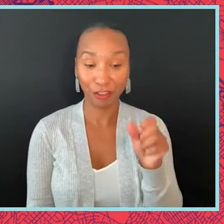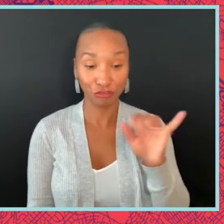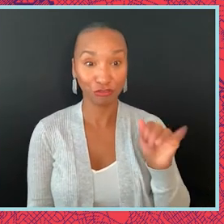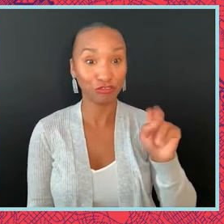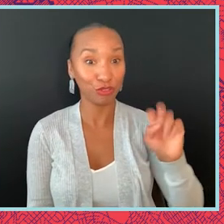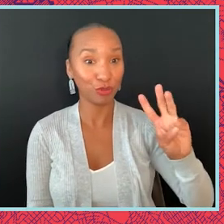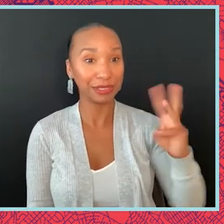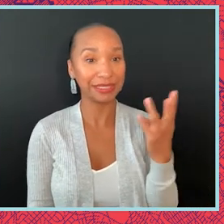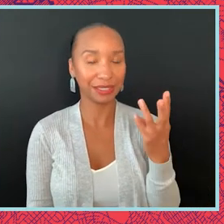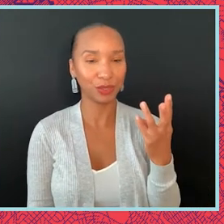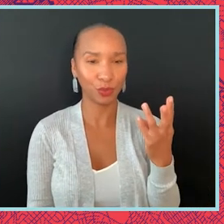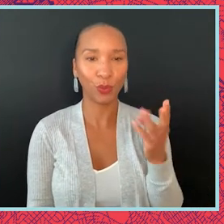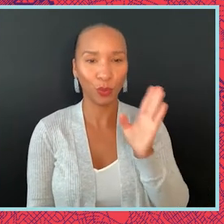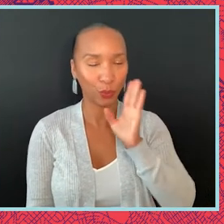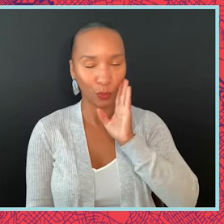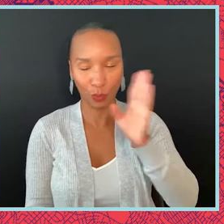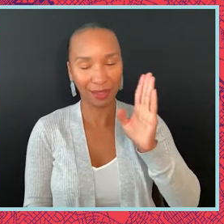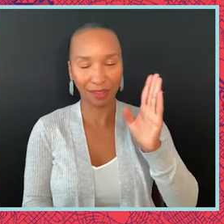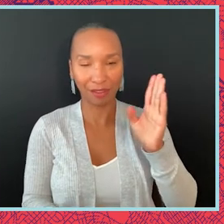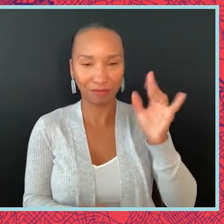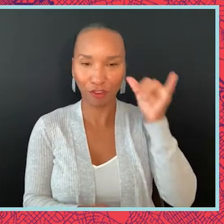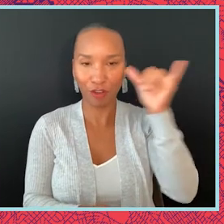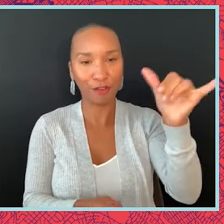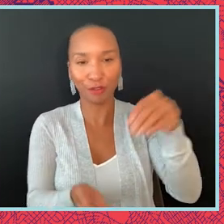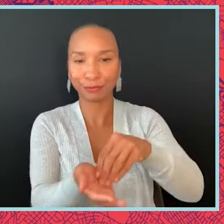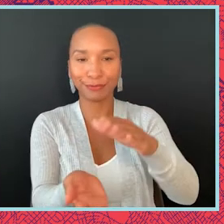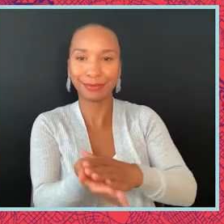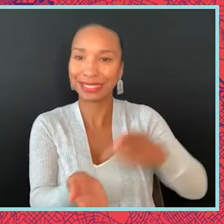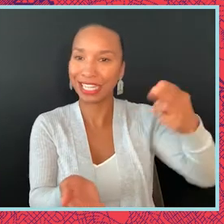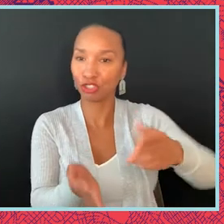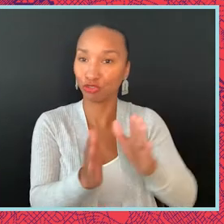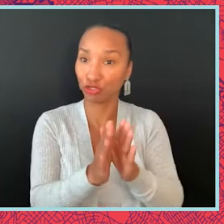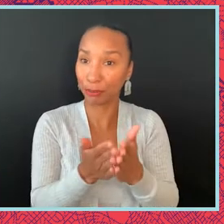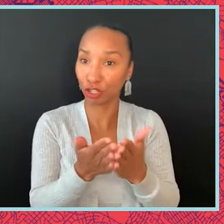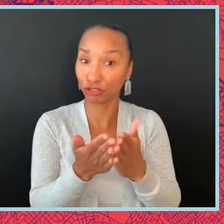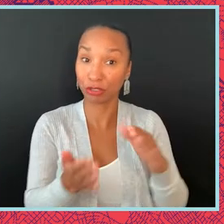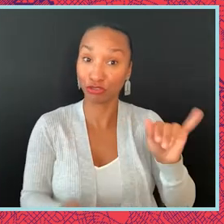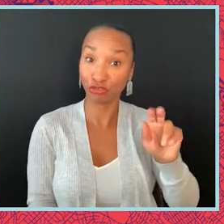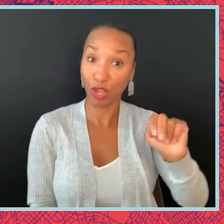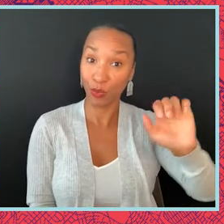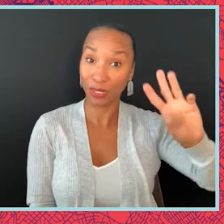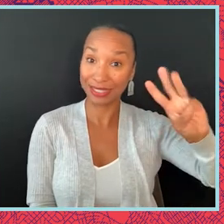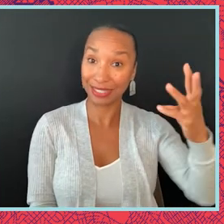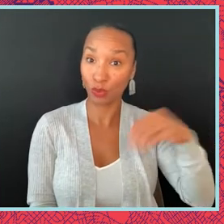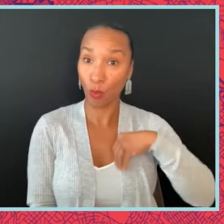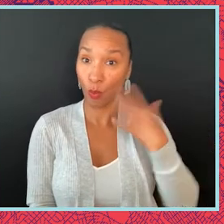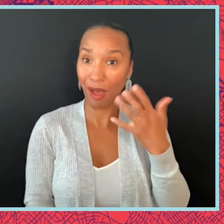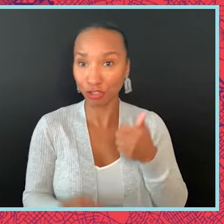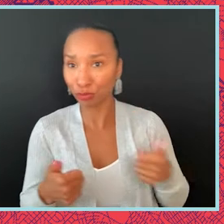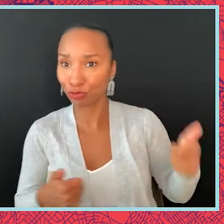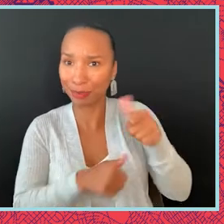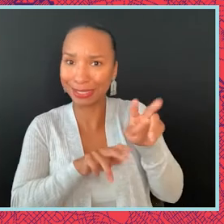I do, because I mean, January 6th is, it's going to go down in our history books. And on January 6th, white